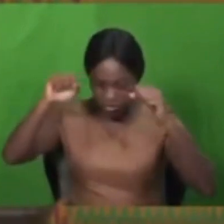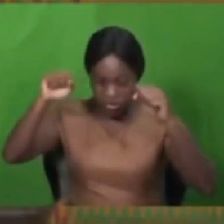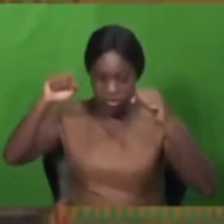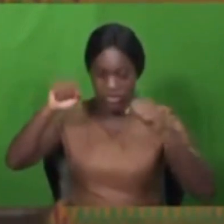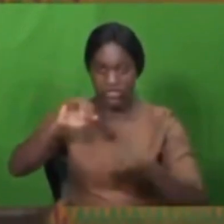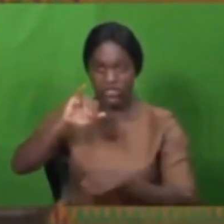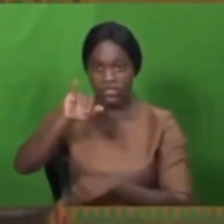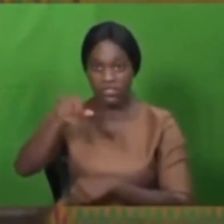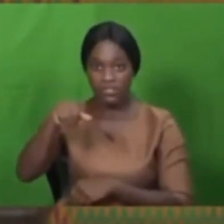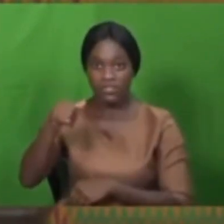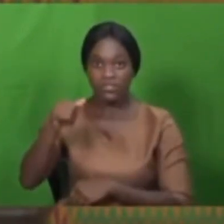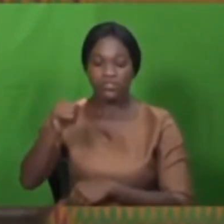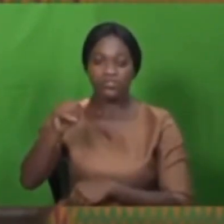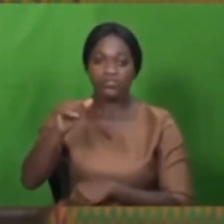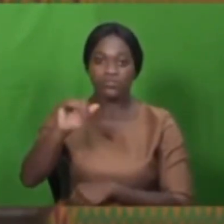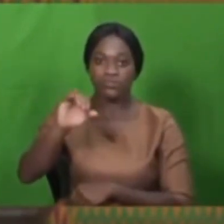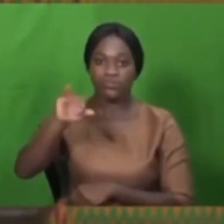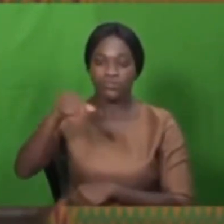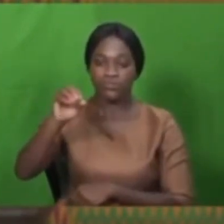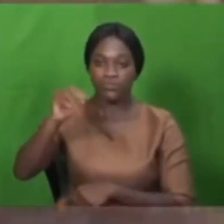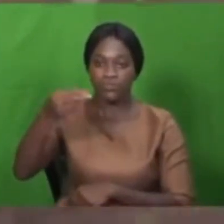John Ajekum Kuffour.